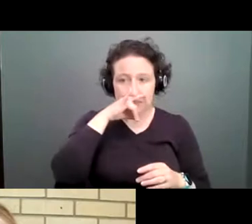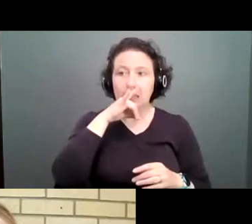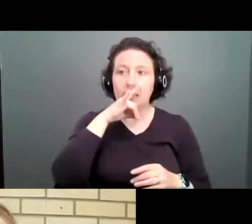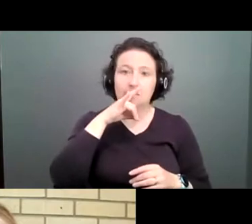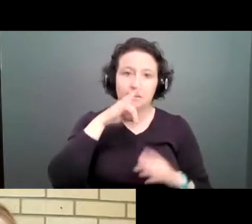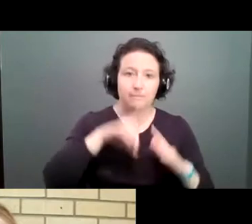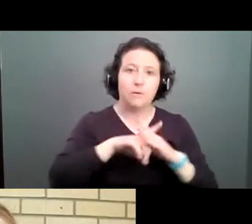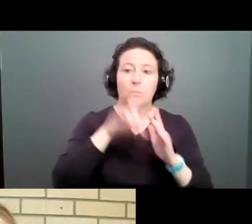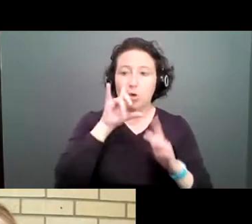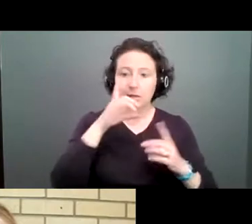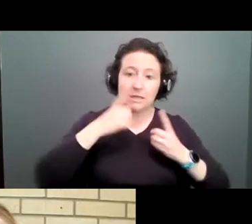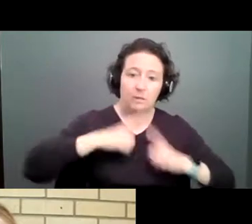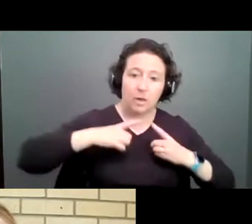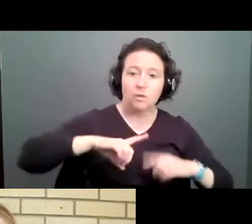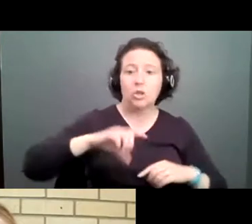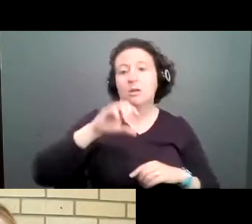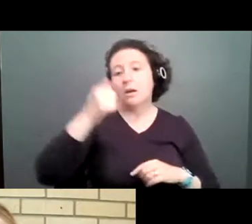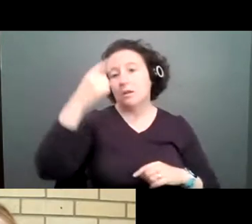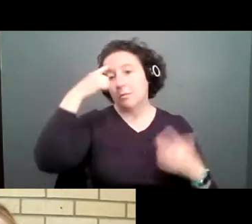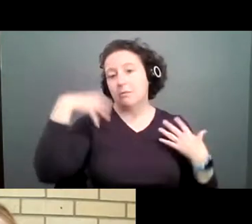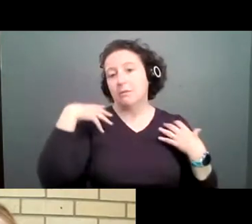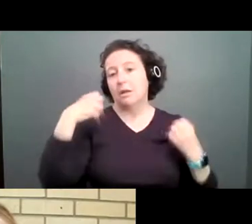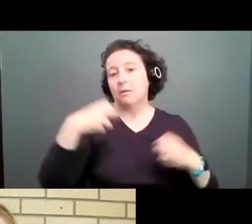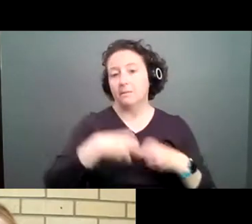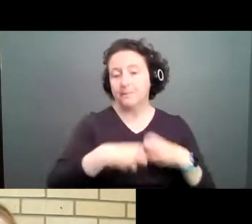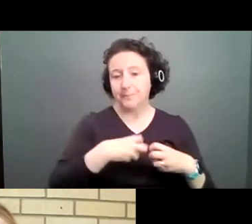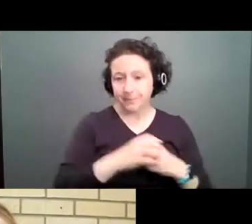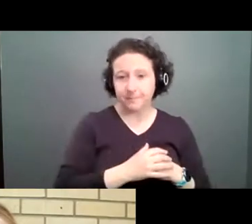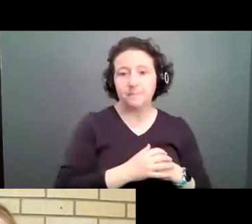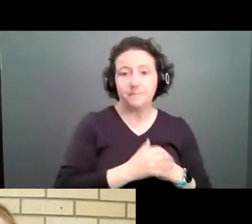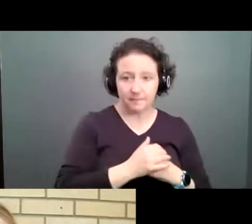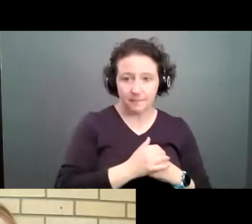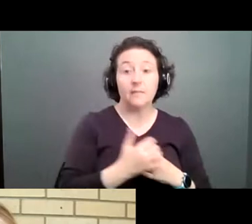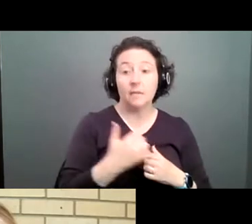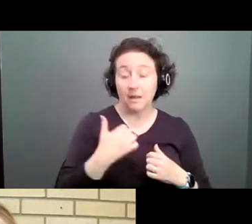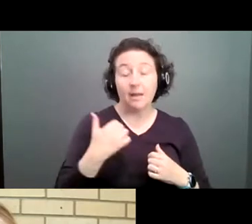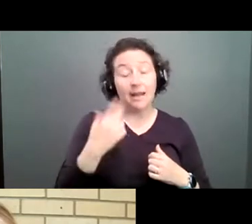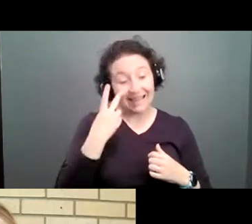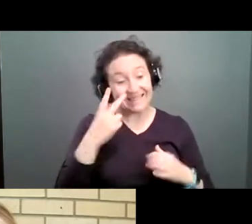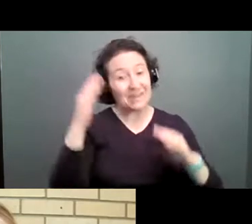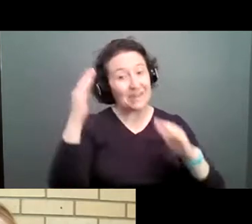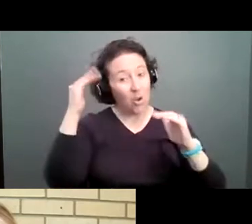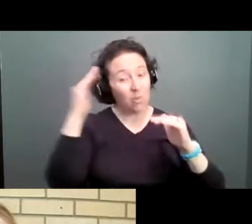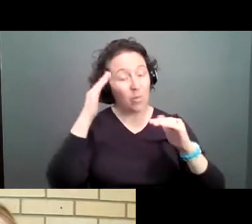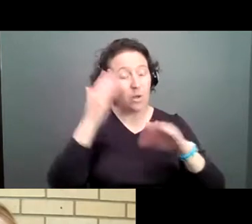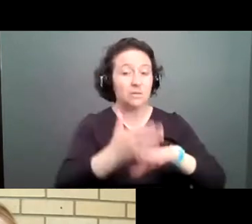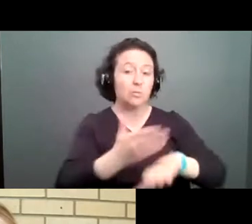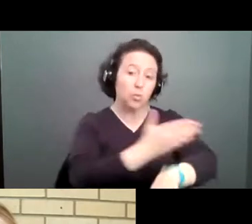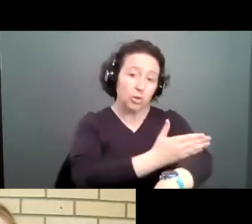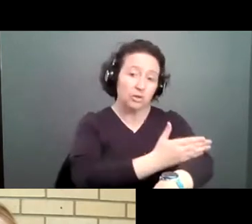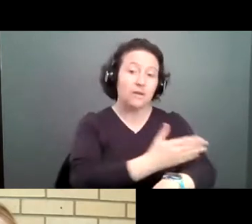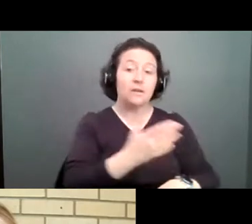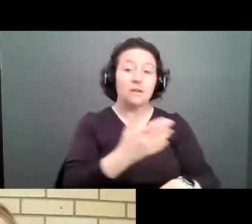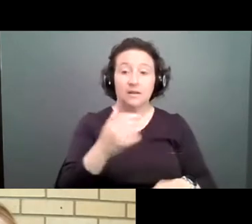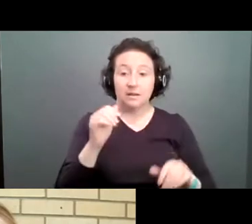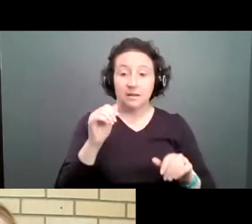depression and other mental health concerns. And there is hope that it is going to get better. And as I shared in the beginning